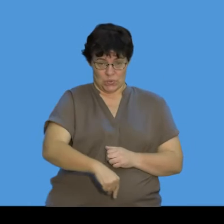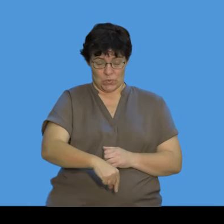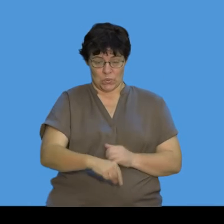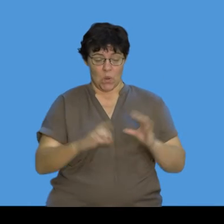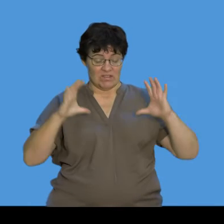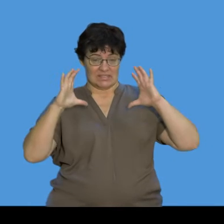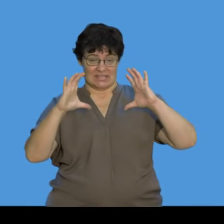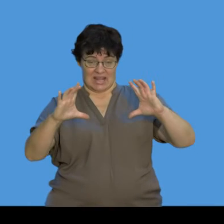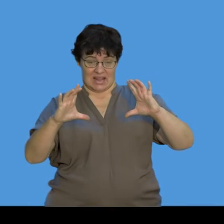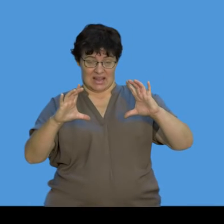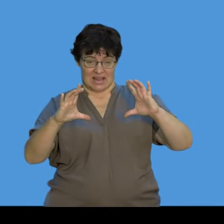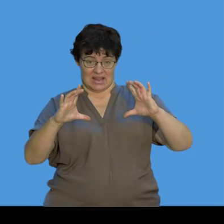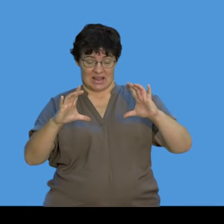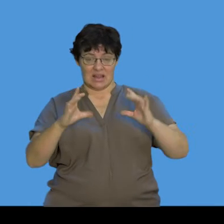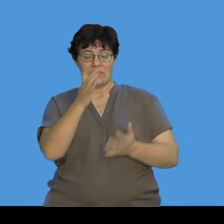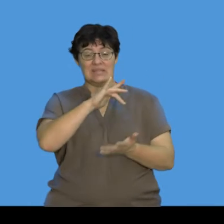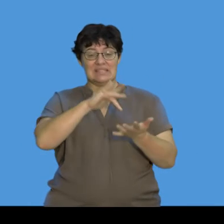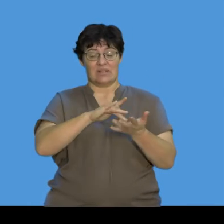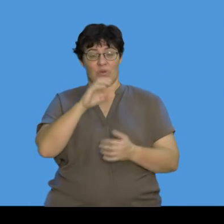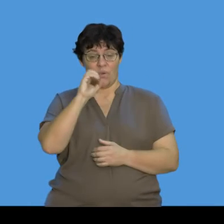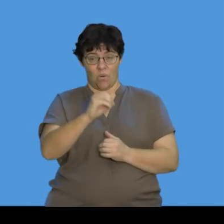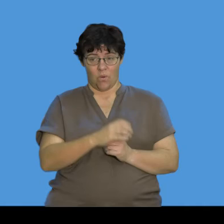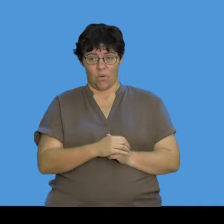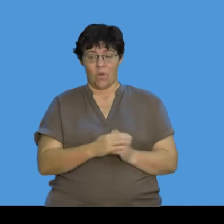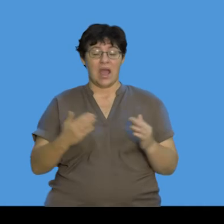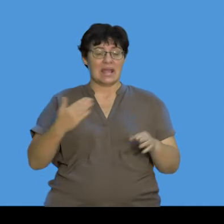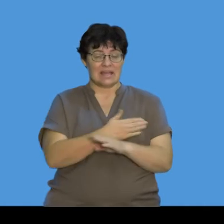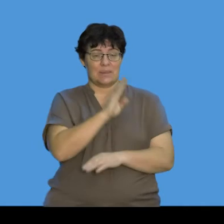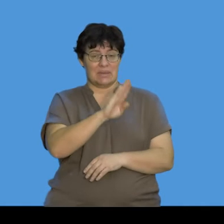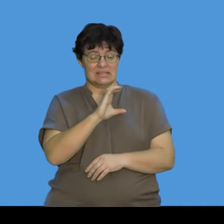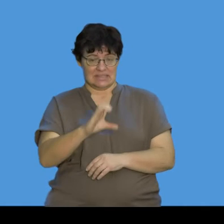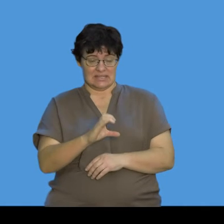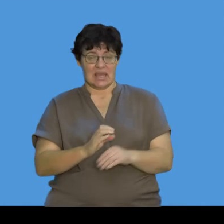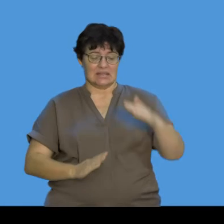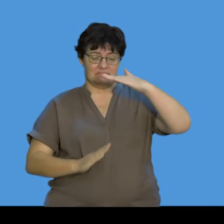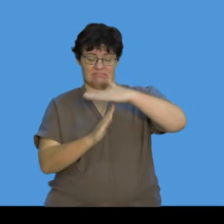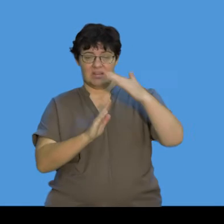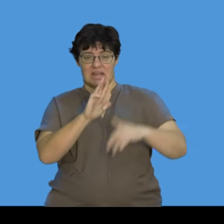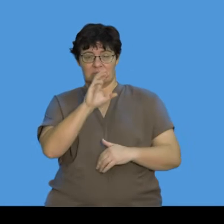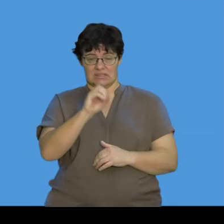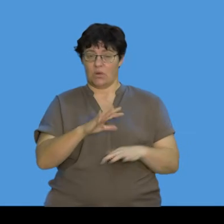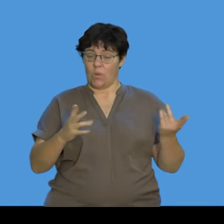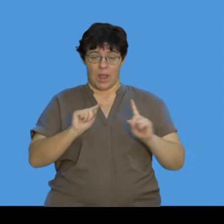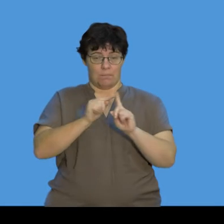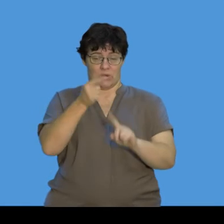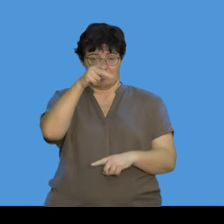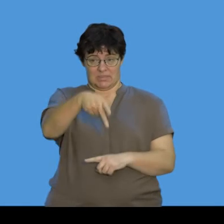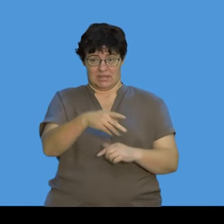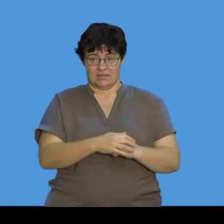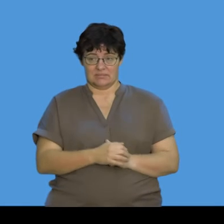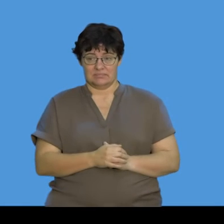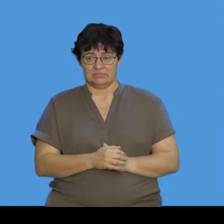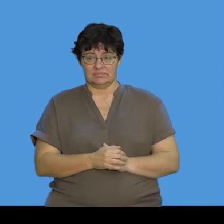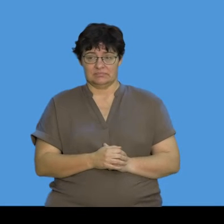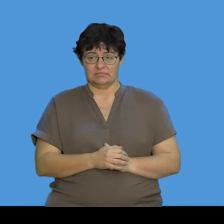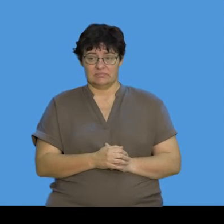circle with center O cuts BC at right angles at point P, right?